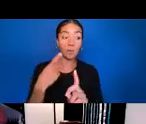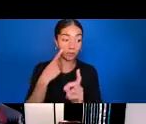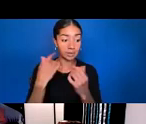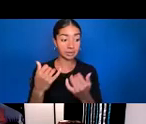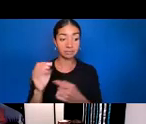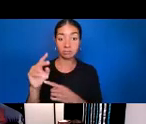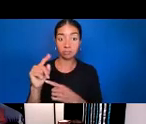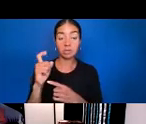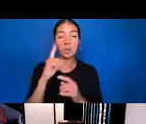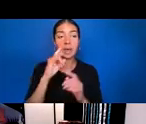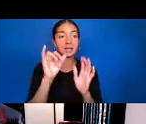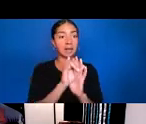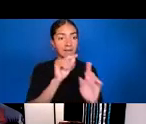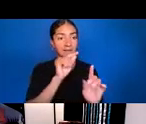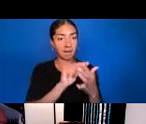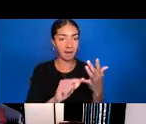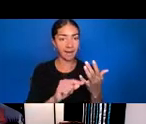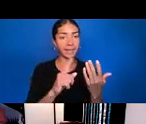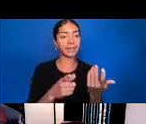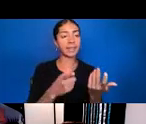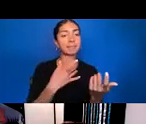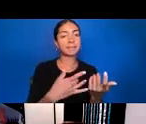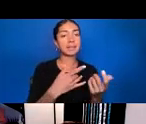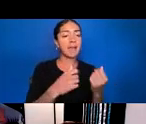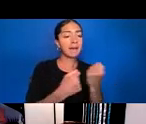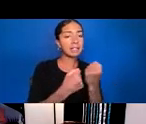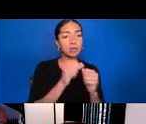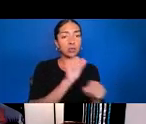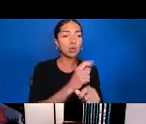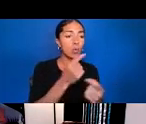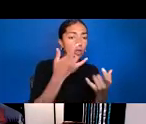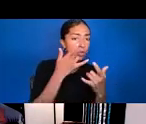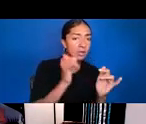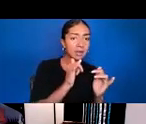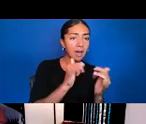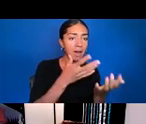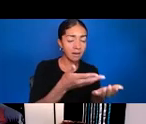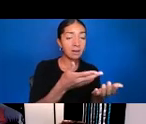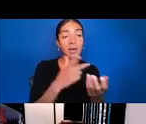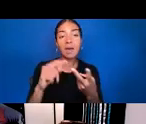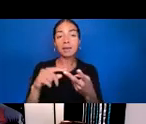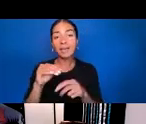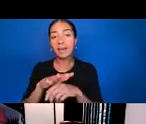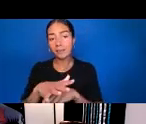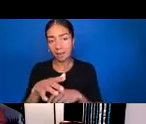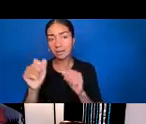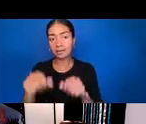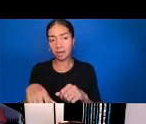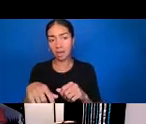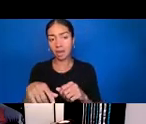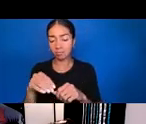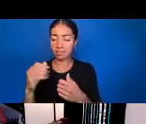of advocacy work and the impact that it can have on advocates. We want to be able to